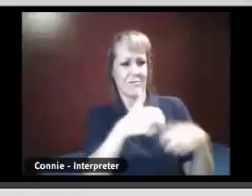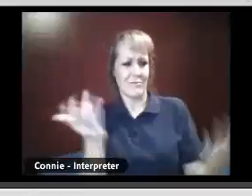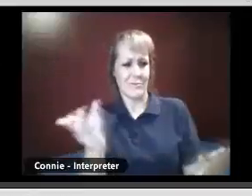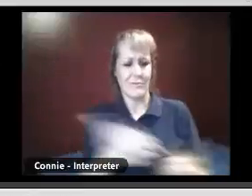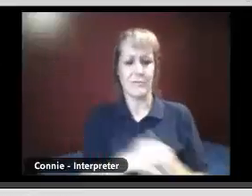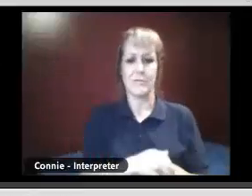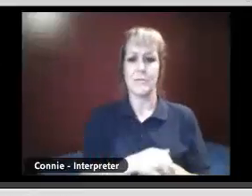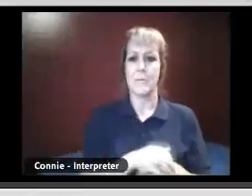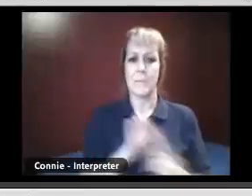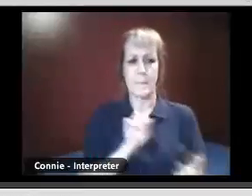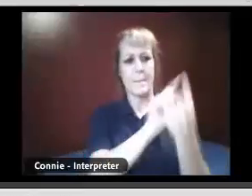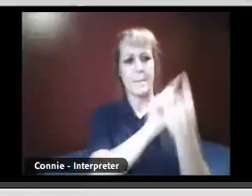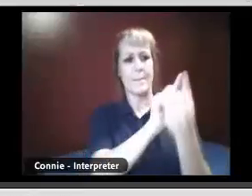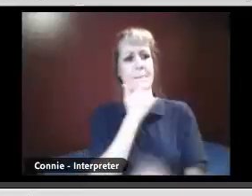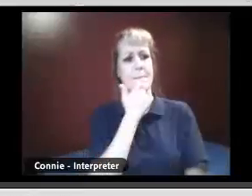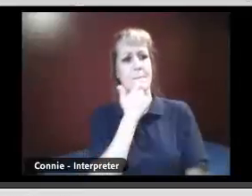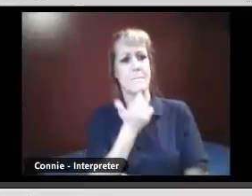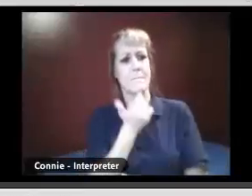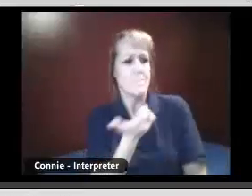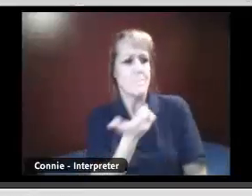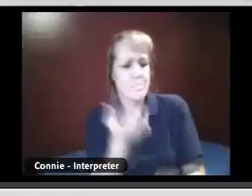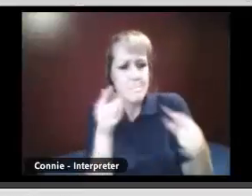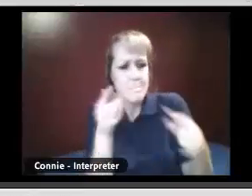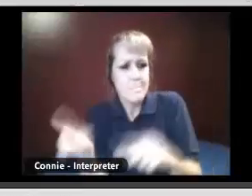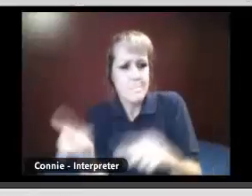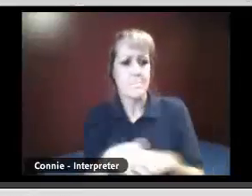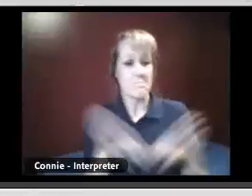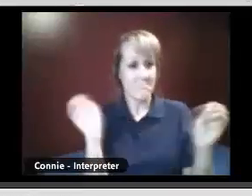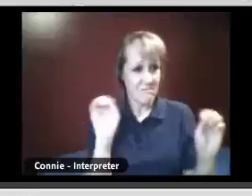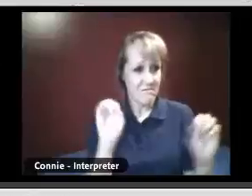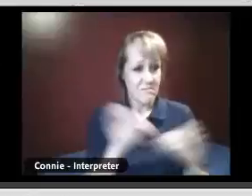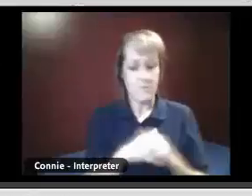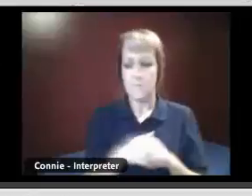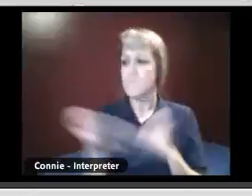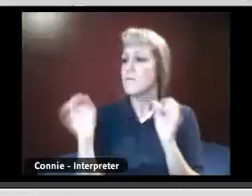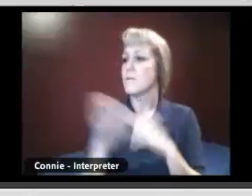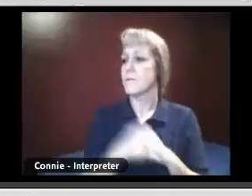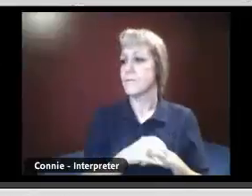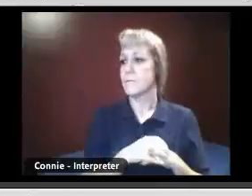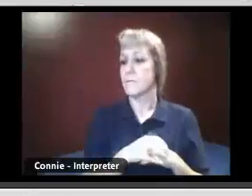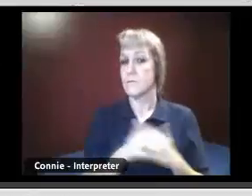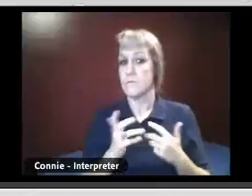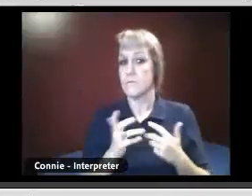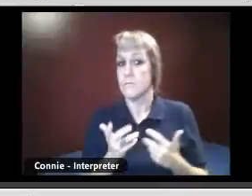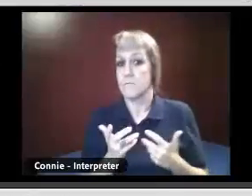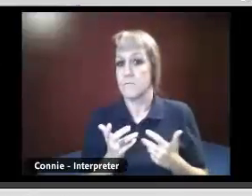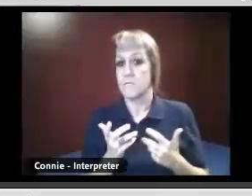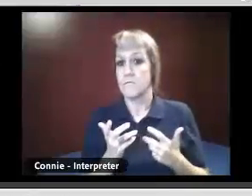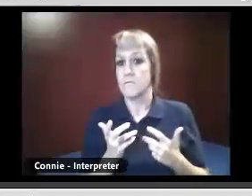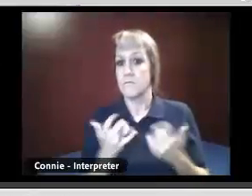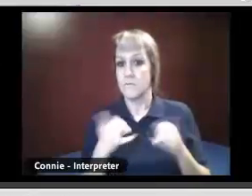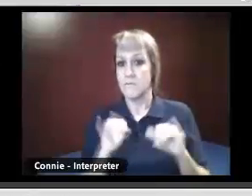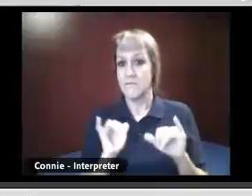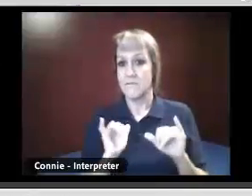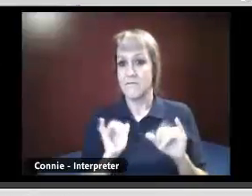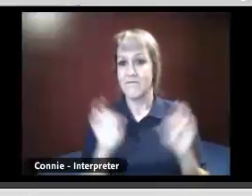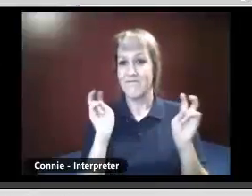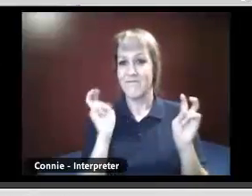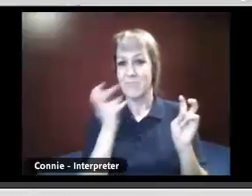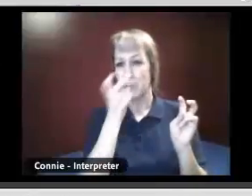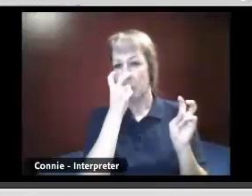to somebody and say, gee, what's going on? Nothing? Well, guess what? They're still blind. So when